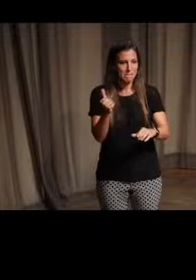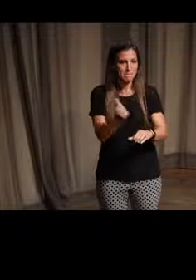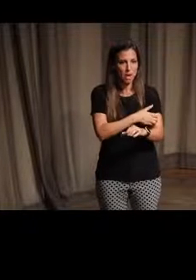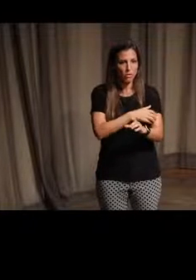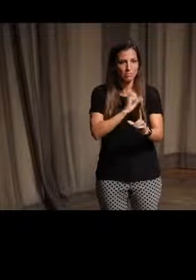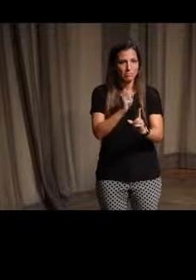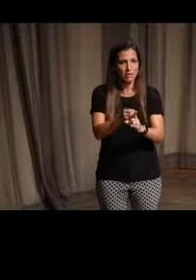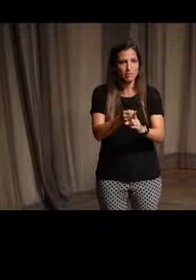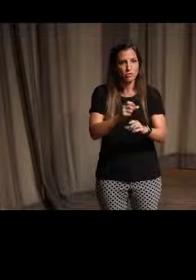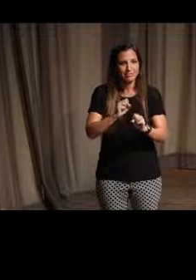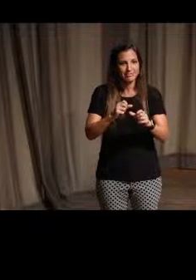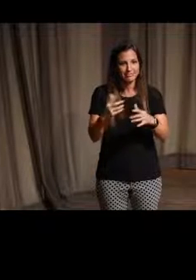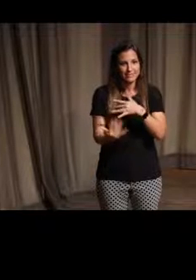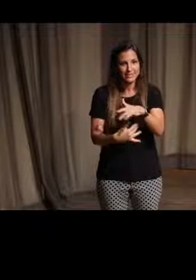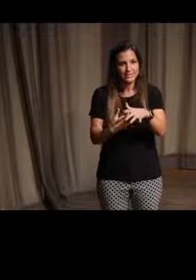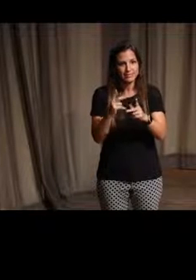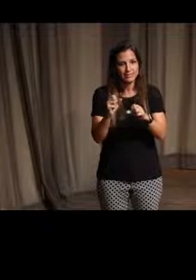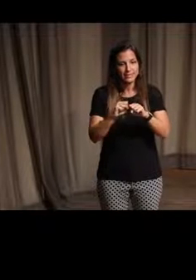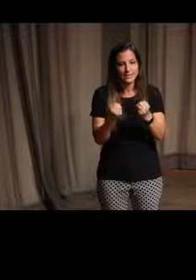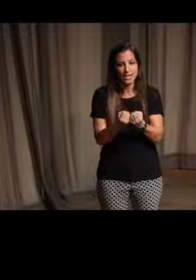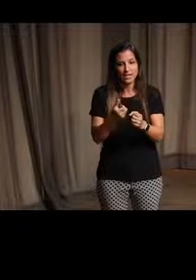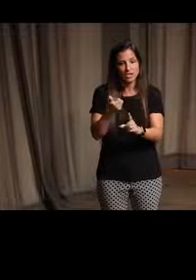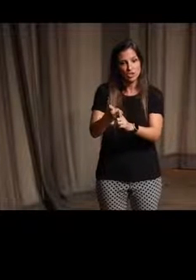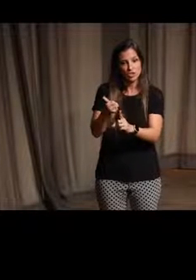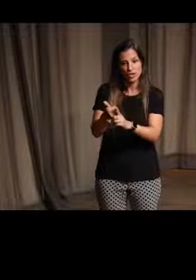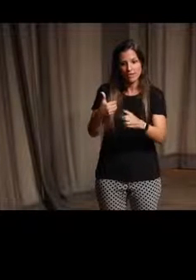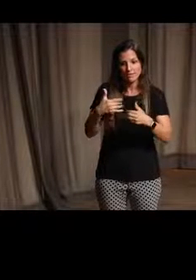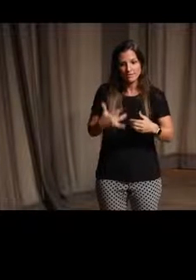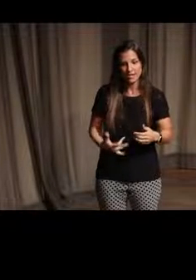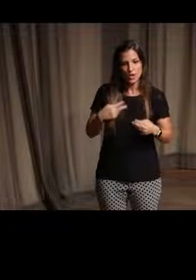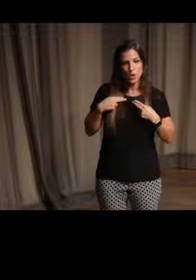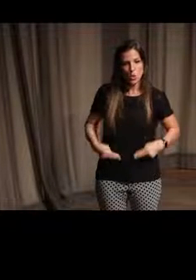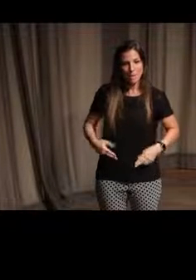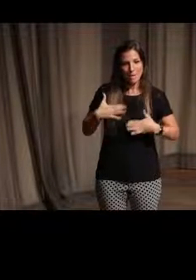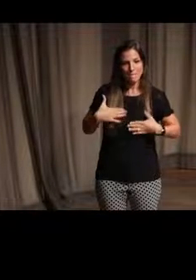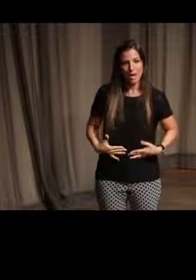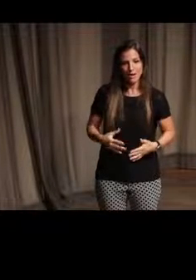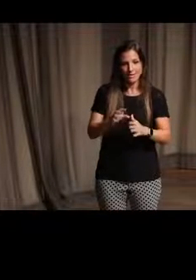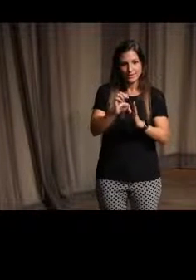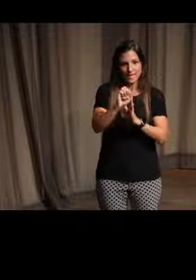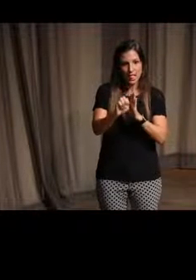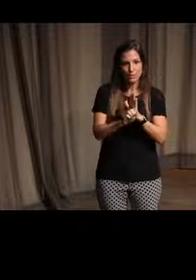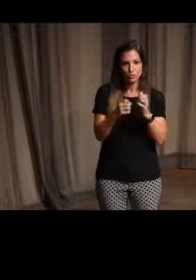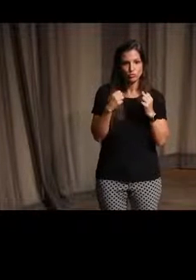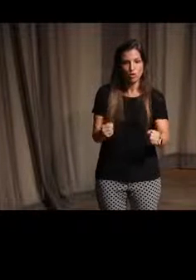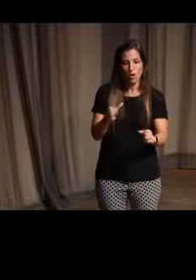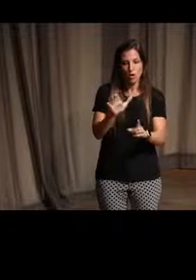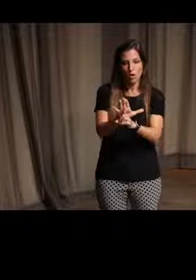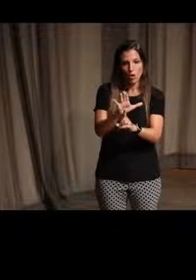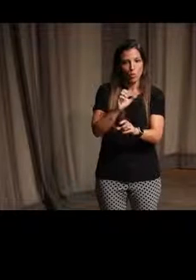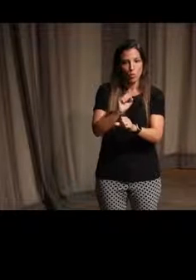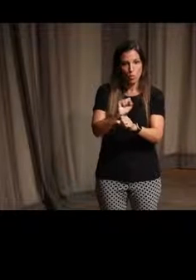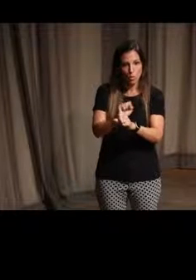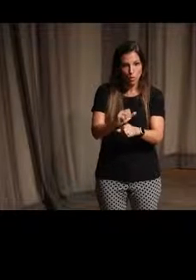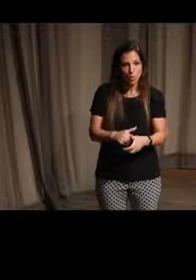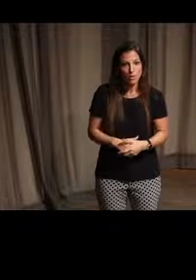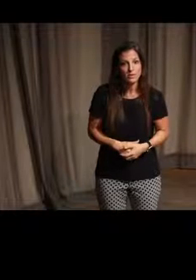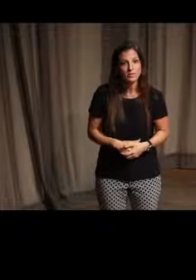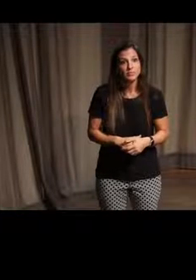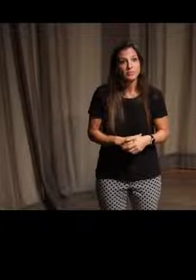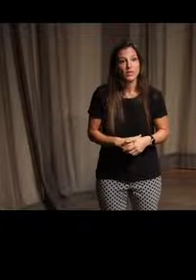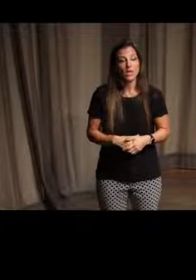society. Antonia often uses the human body as a principal element in her work. Select